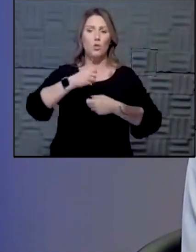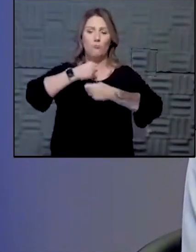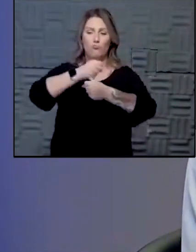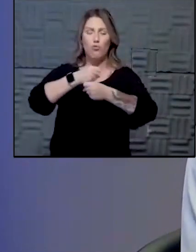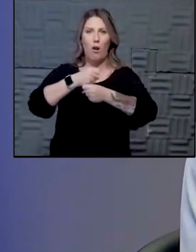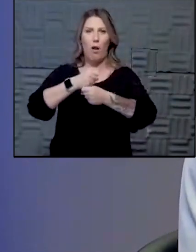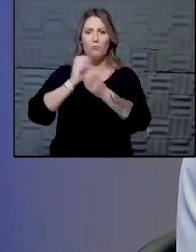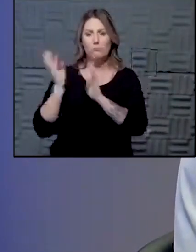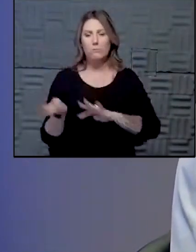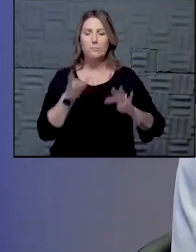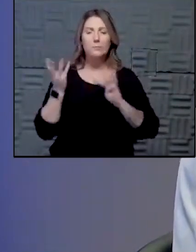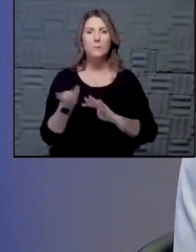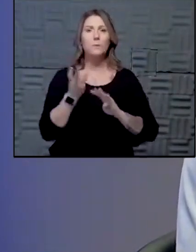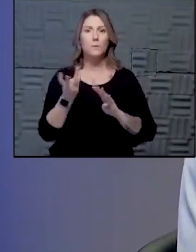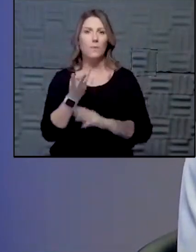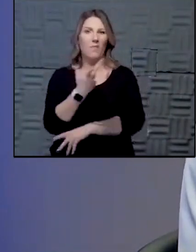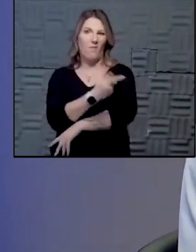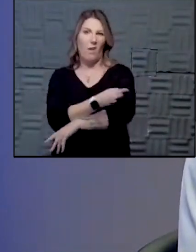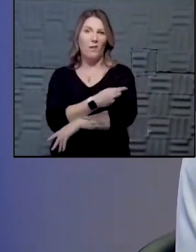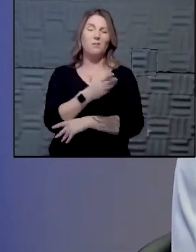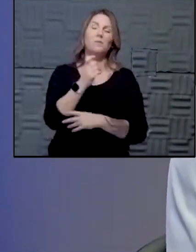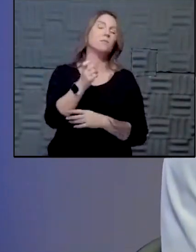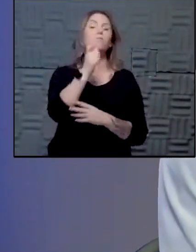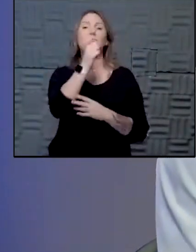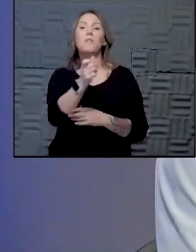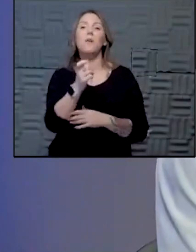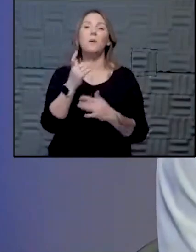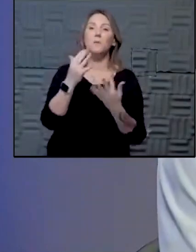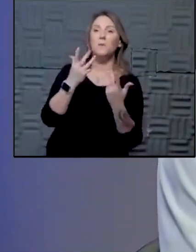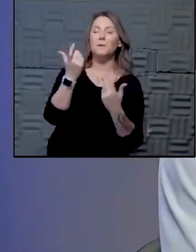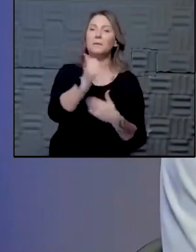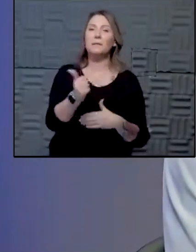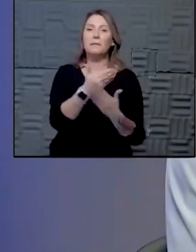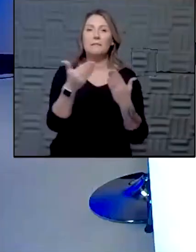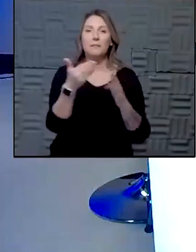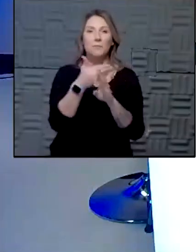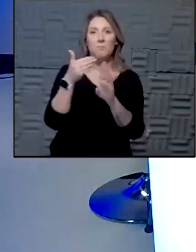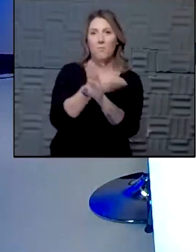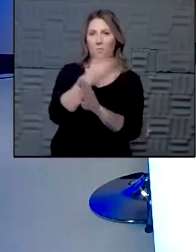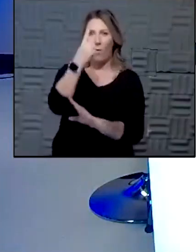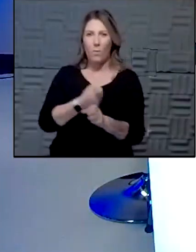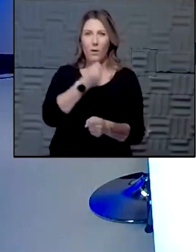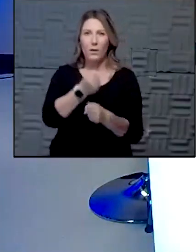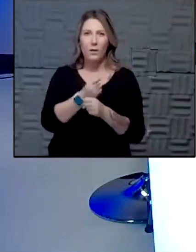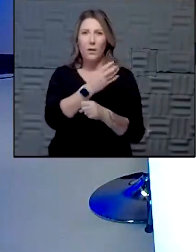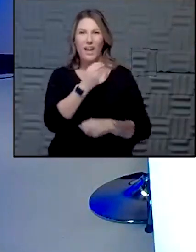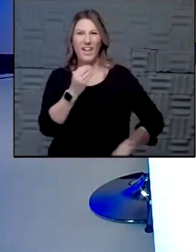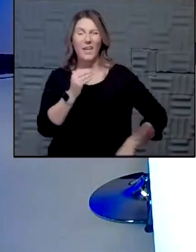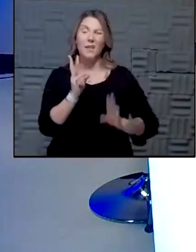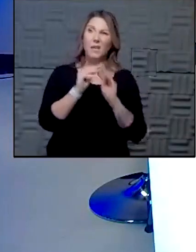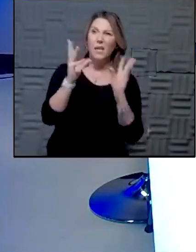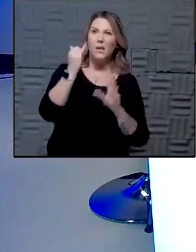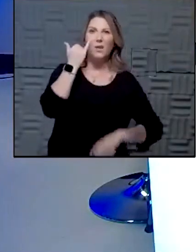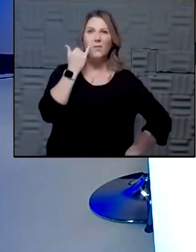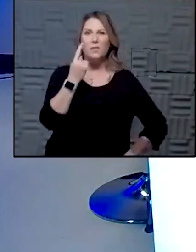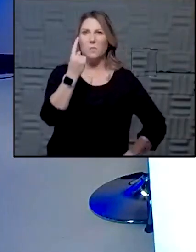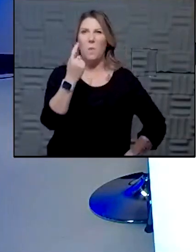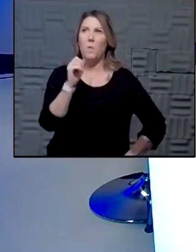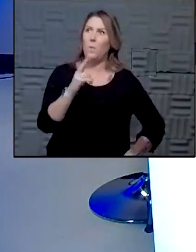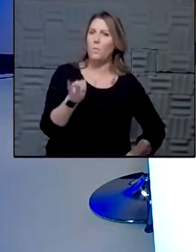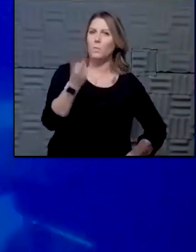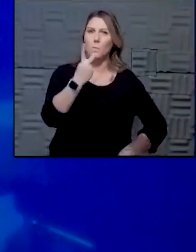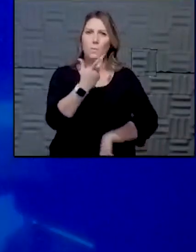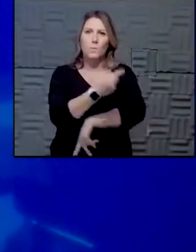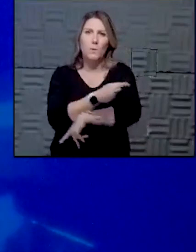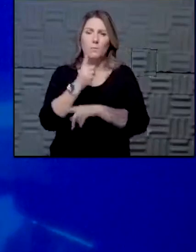process of the vaccine. So I would really not anticipate anything before a year. I think it's unclear if it's going to be a one-shot or two-shot regimen for that booster. I think a lot of